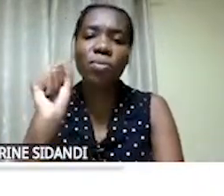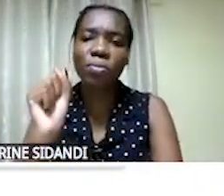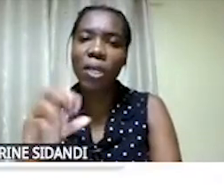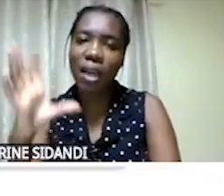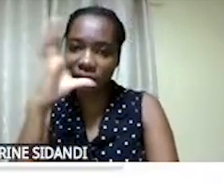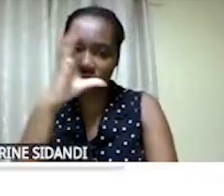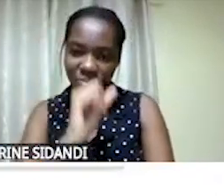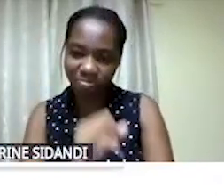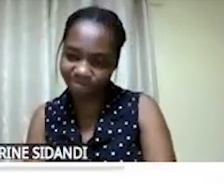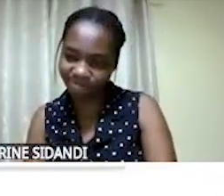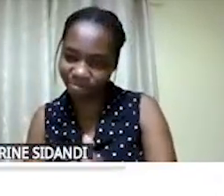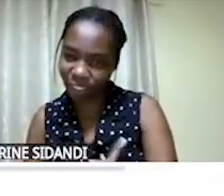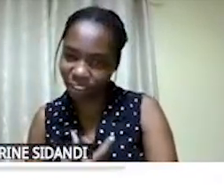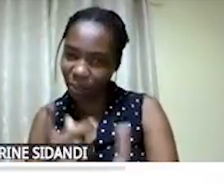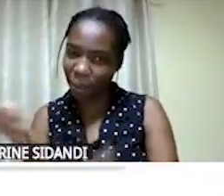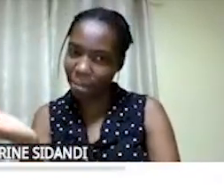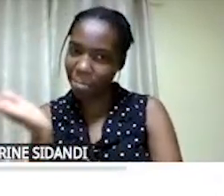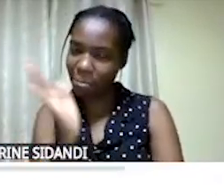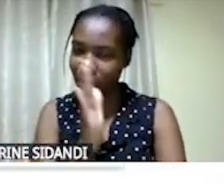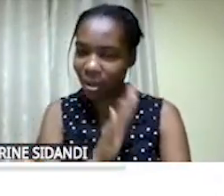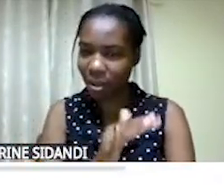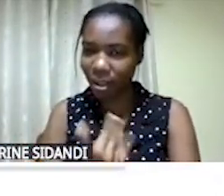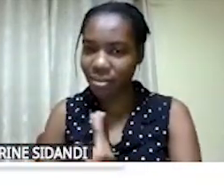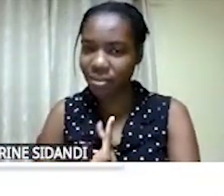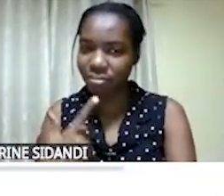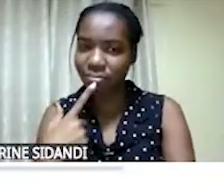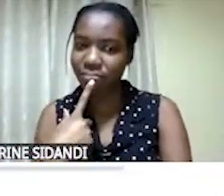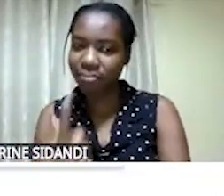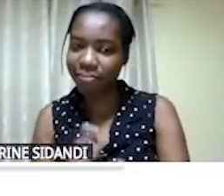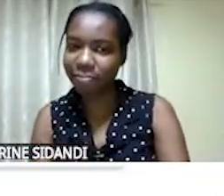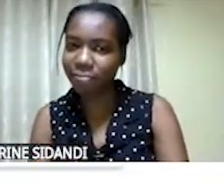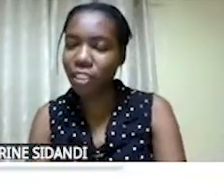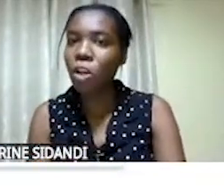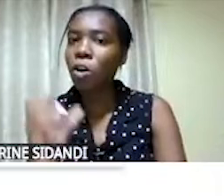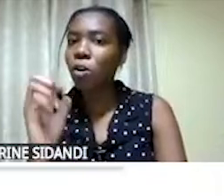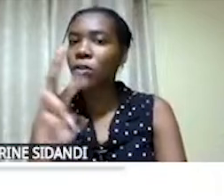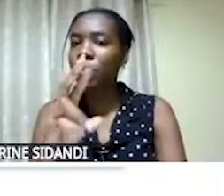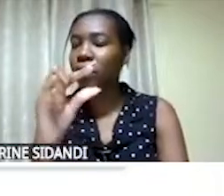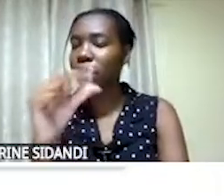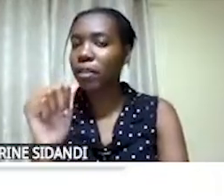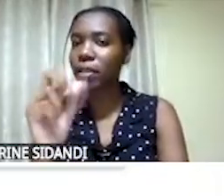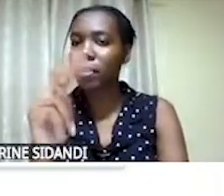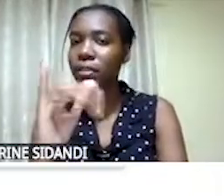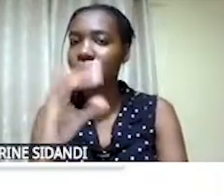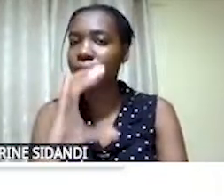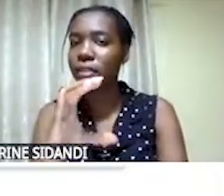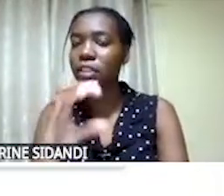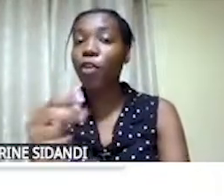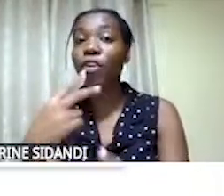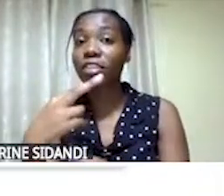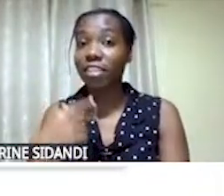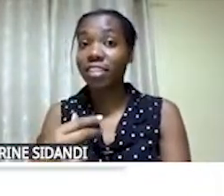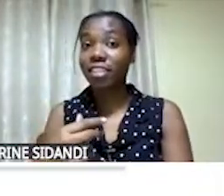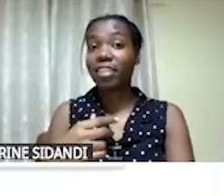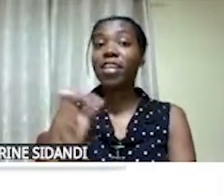back, let's say for the organic meals, the restaurant, you might just assume that people